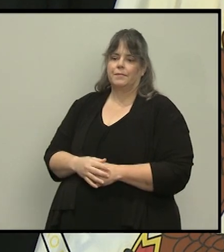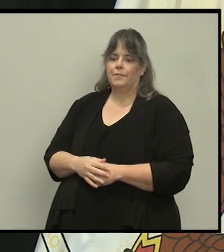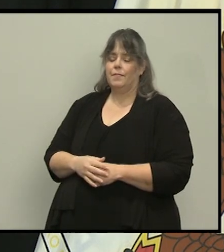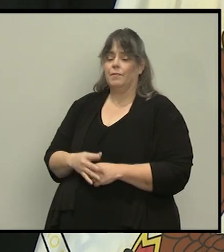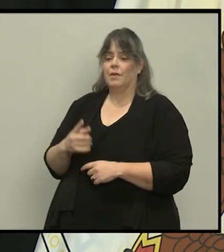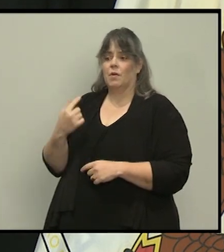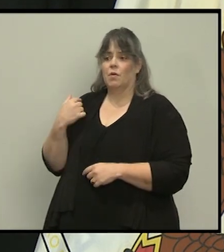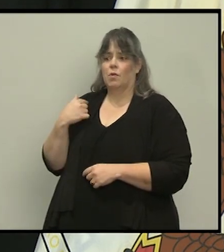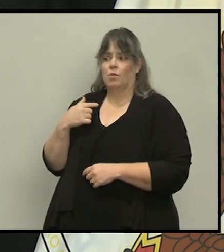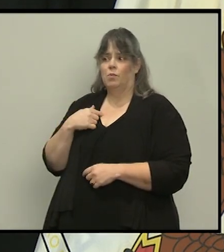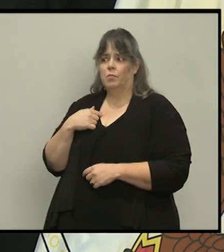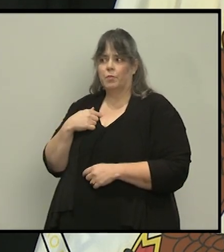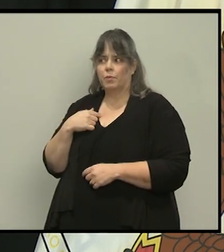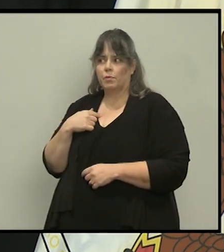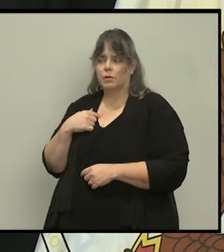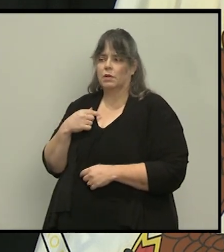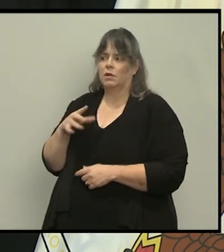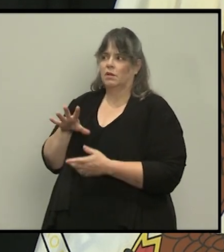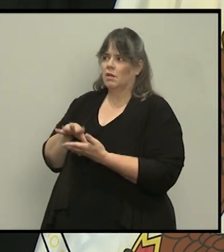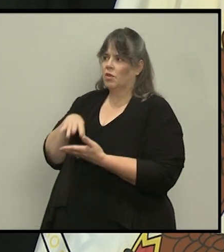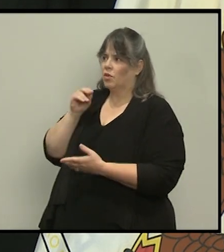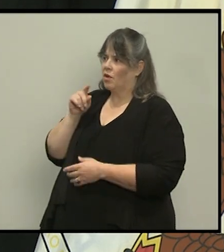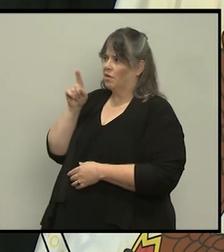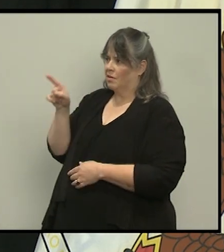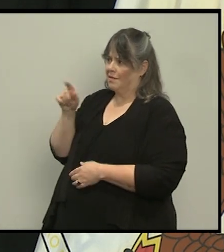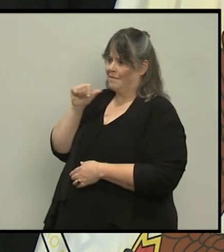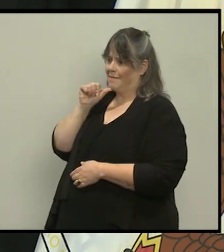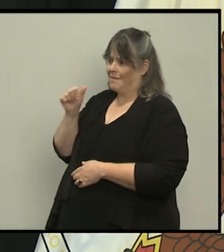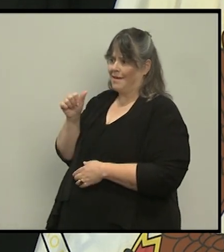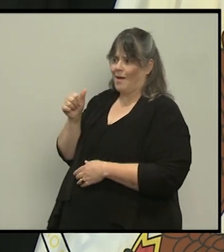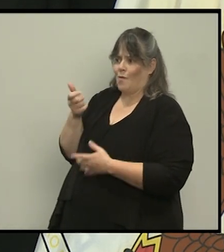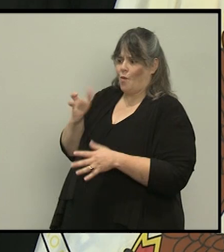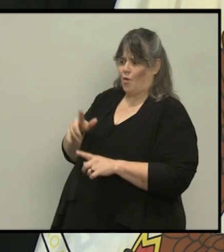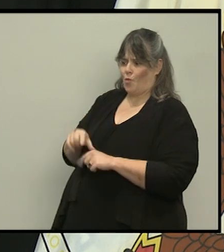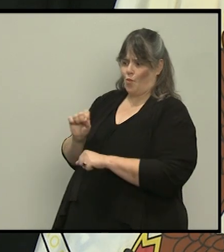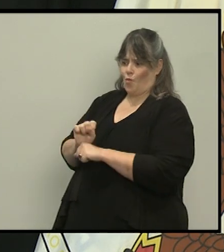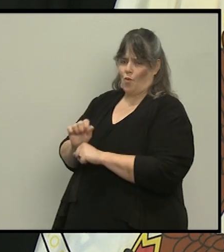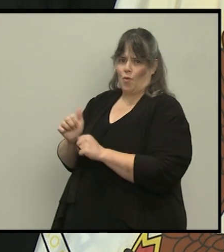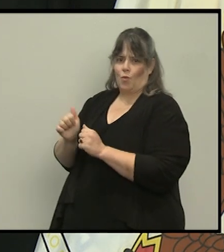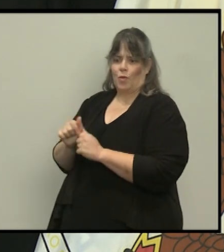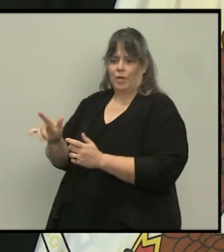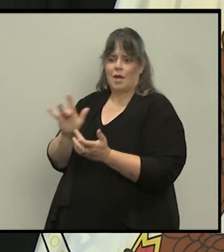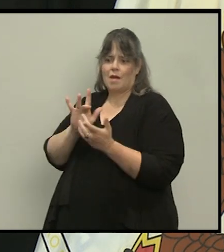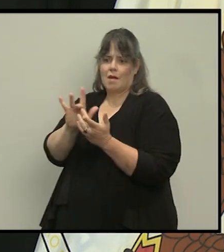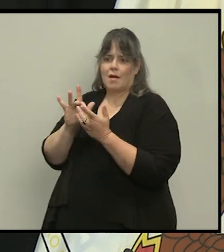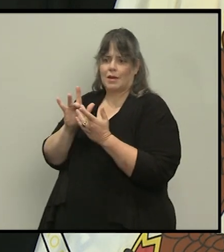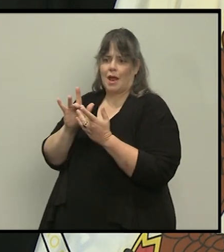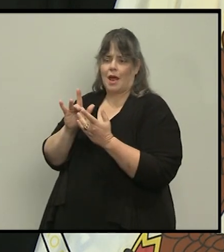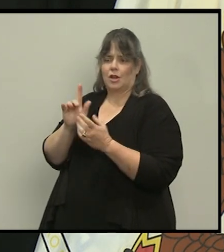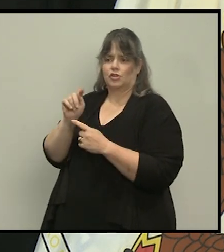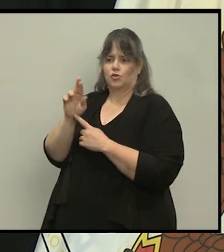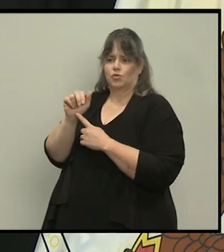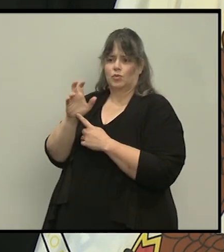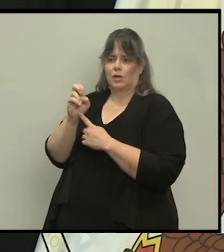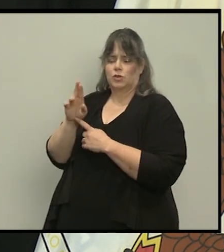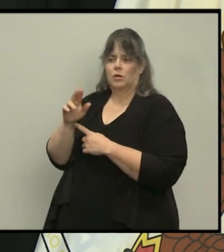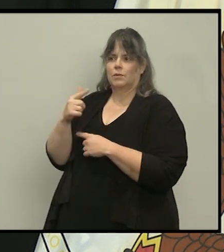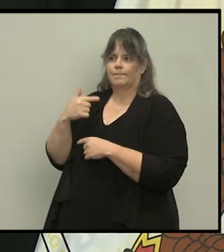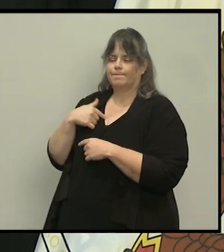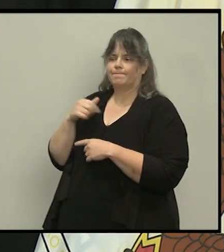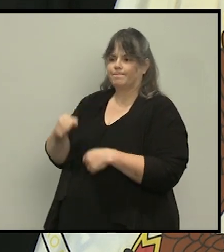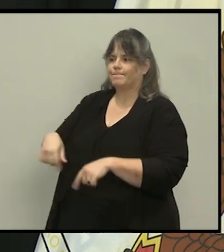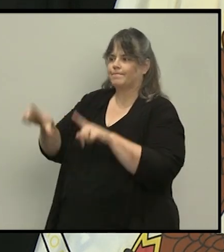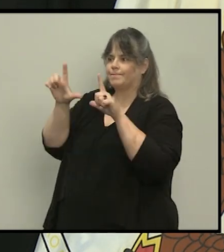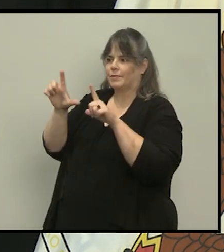After learning that some members of the community are reluctant to work with contact tracers, we held a webinar geared to Spanish language